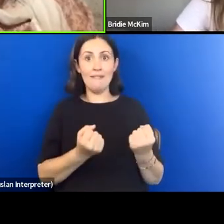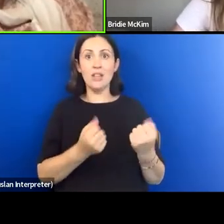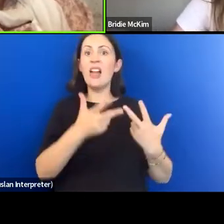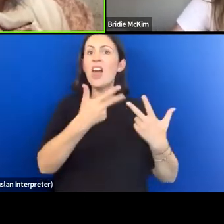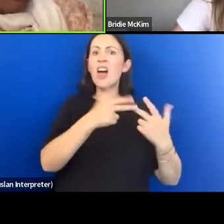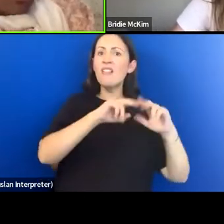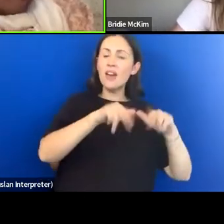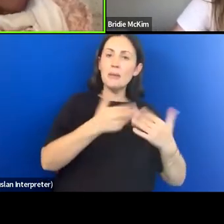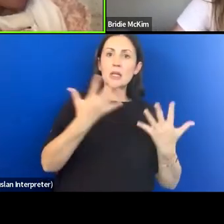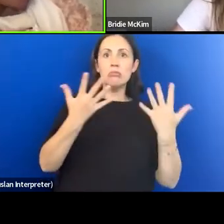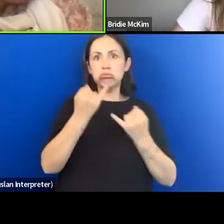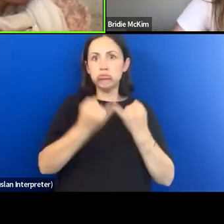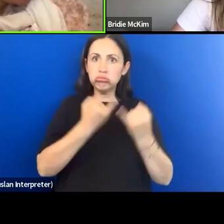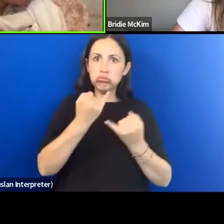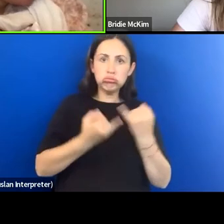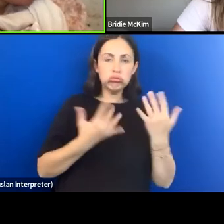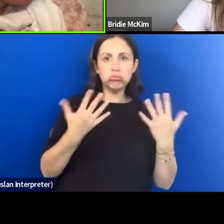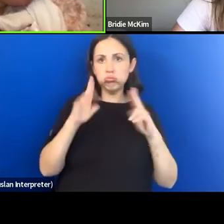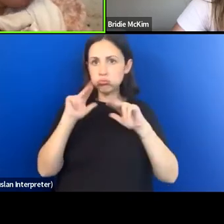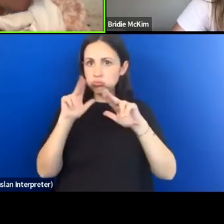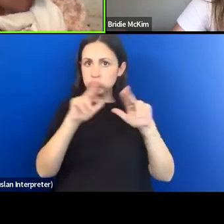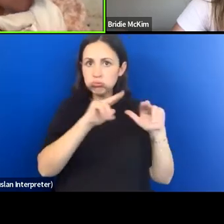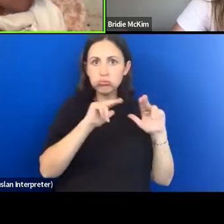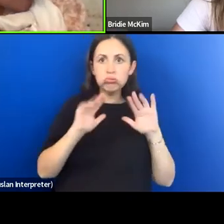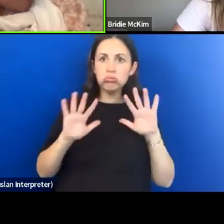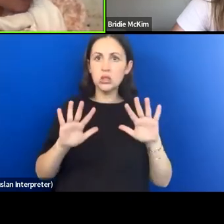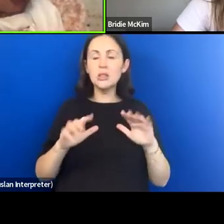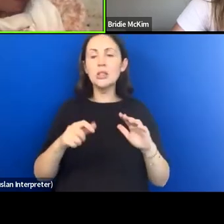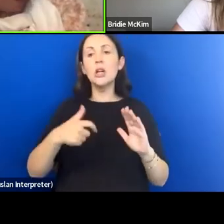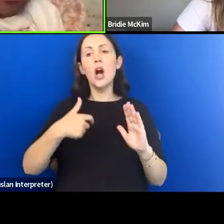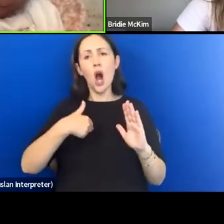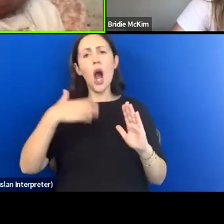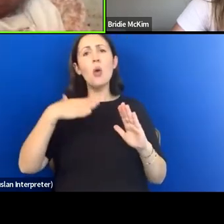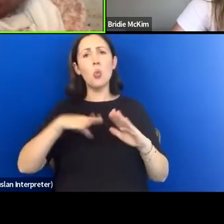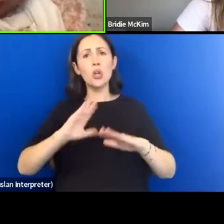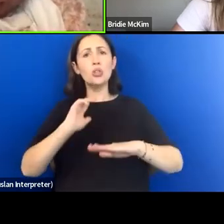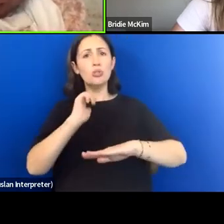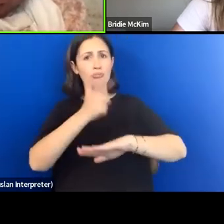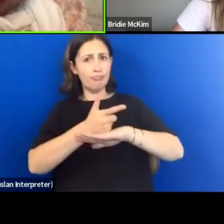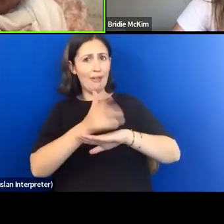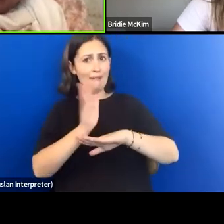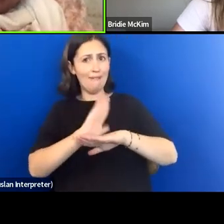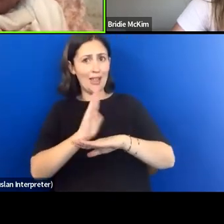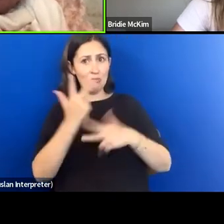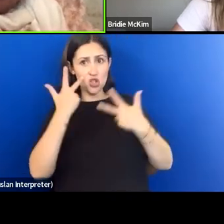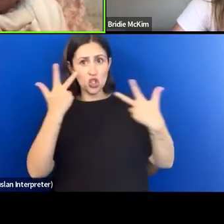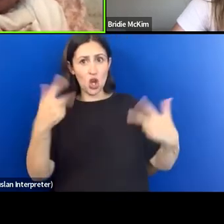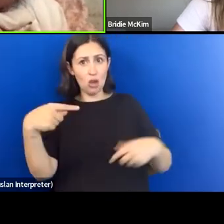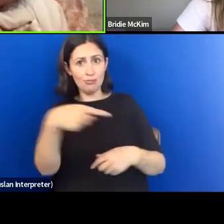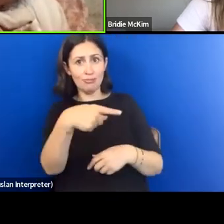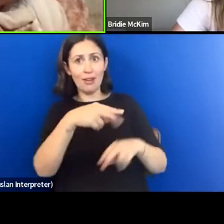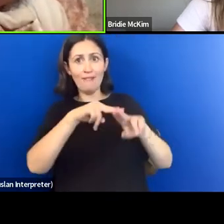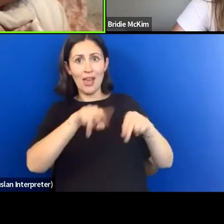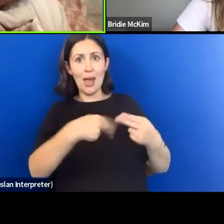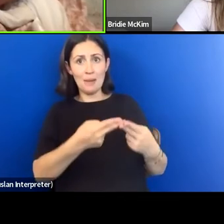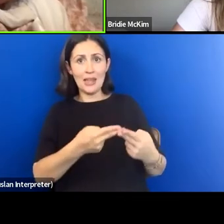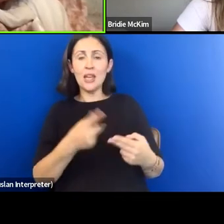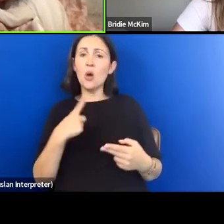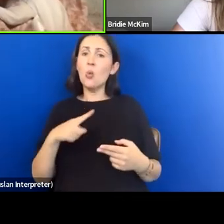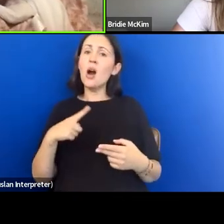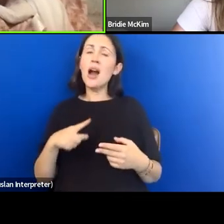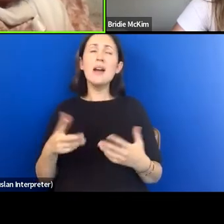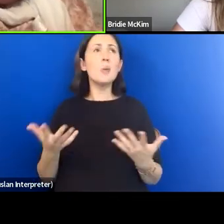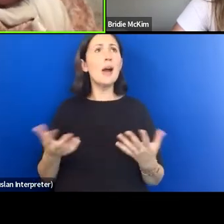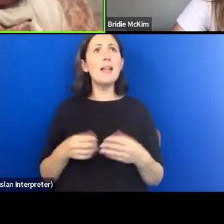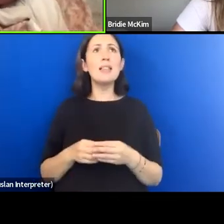it was important for me to make this film for kind of a number of reasons, in that